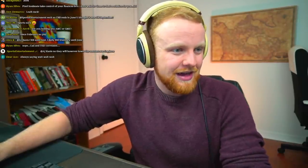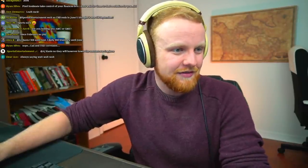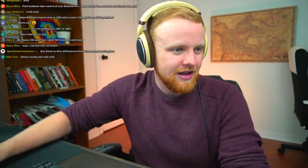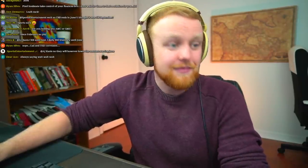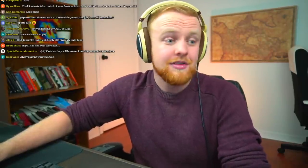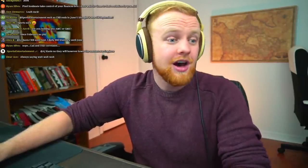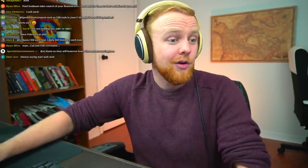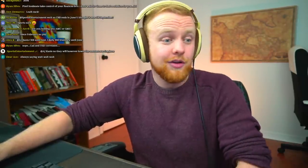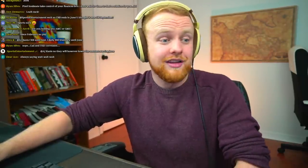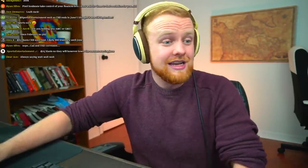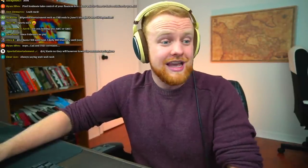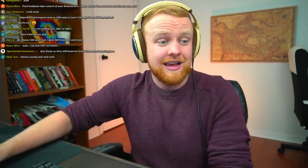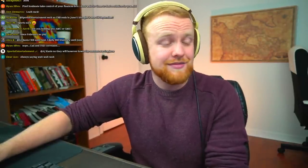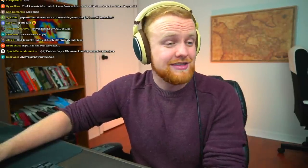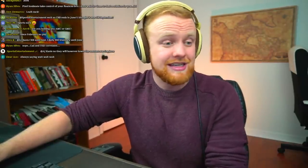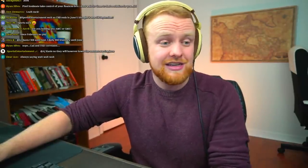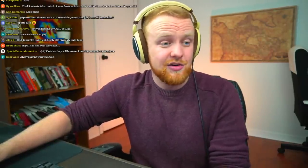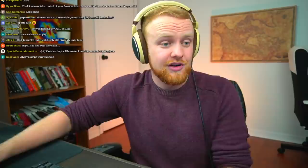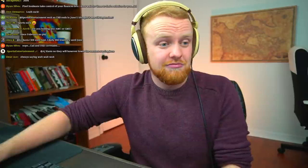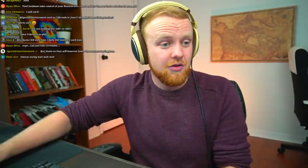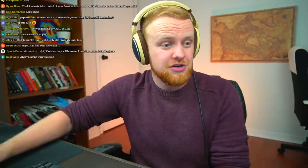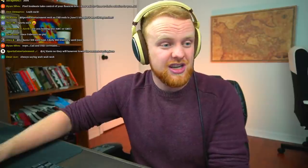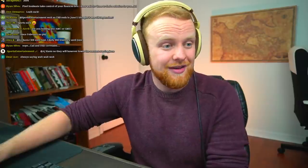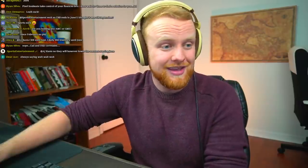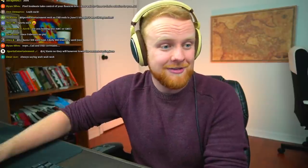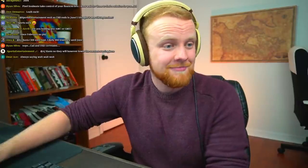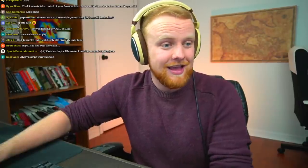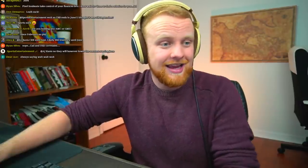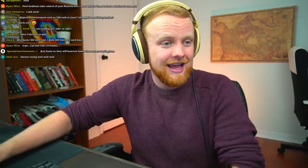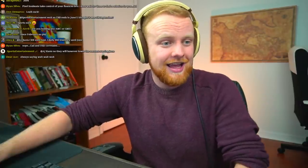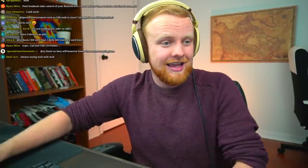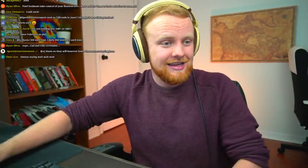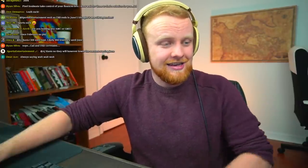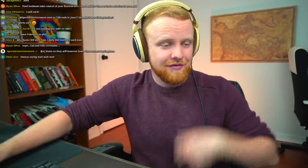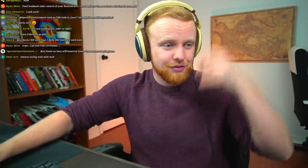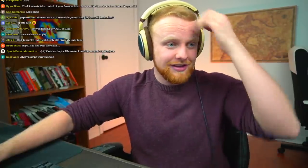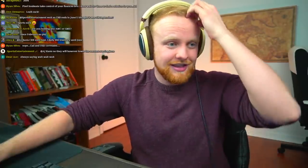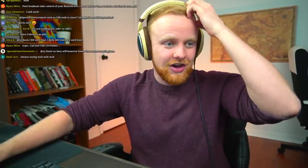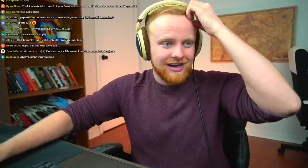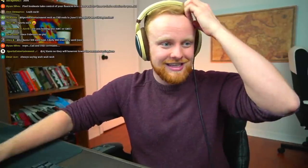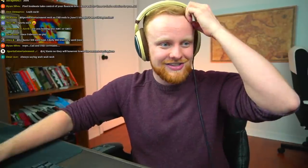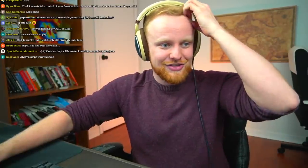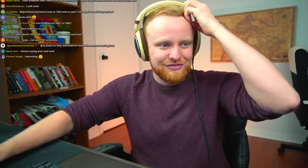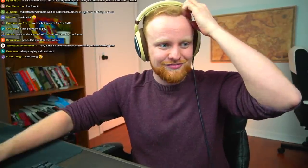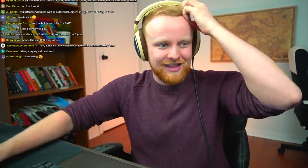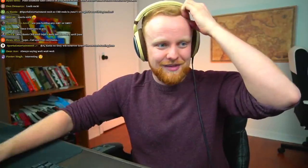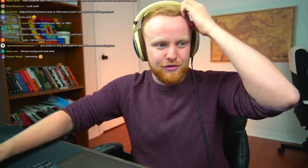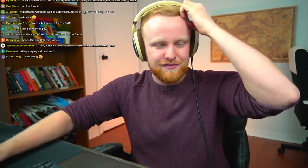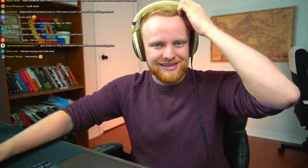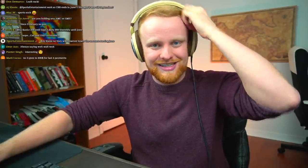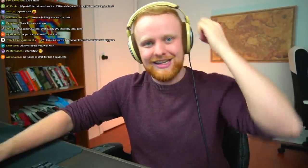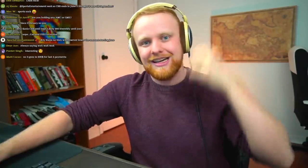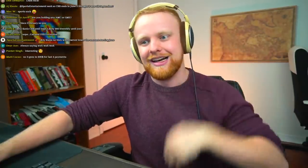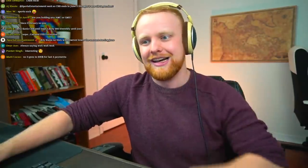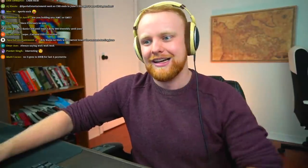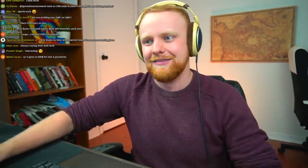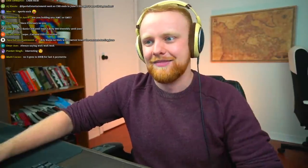Hammer and Anvil, I'm not holding any AMC or GME. I never really got into that